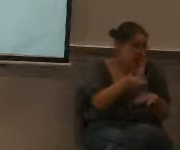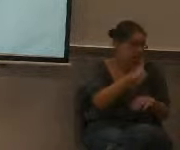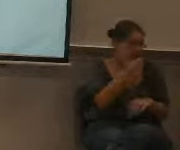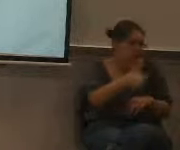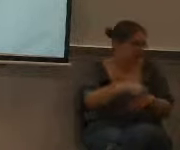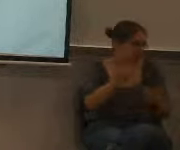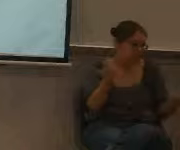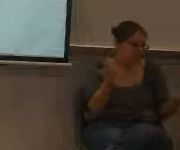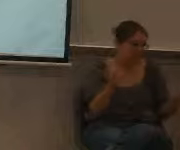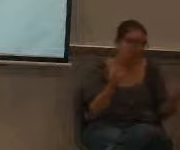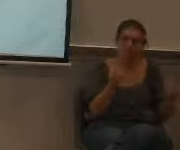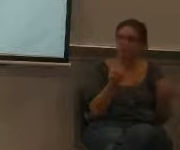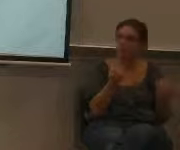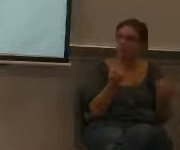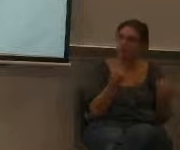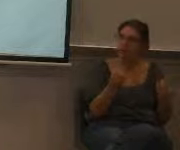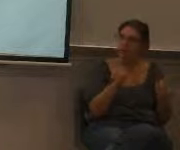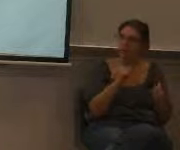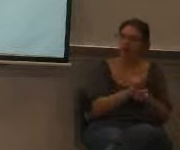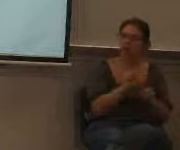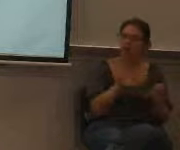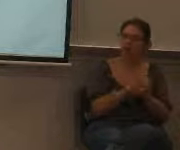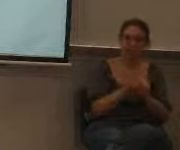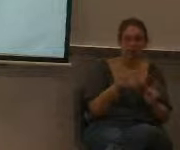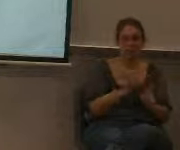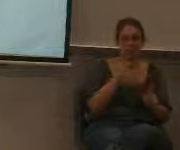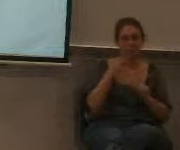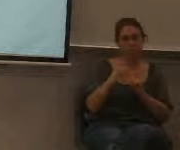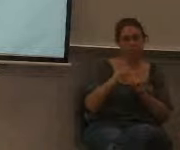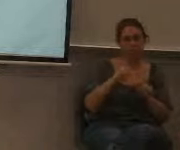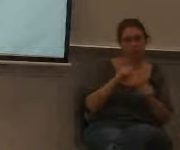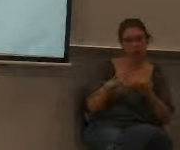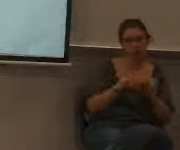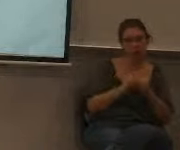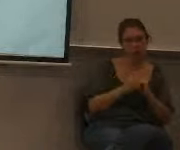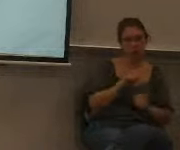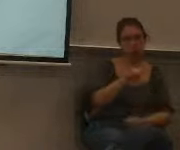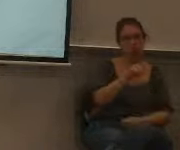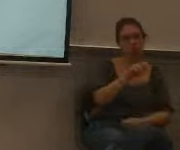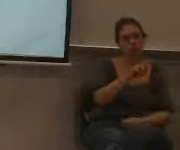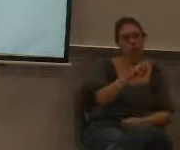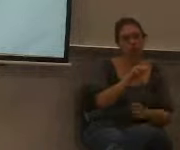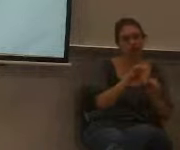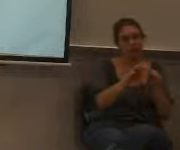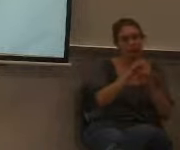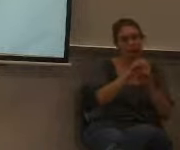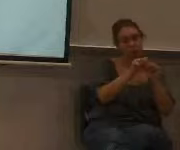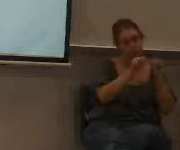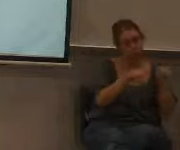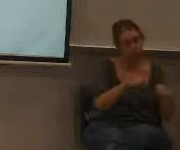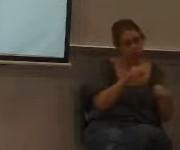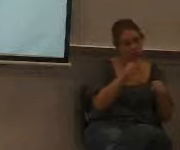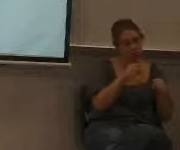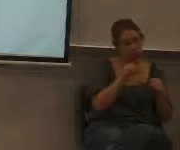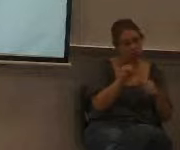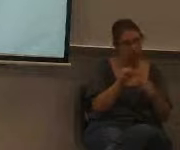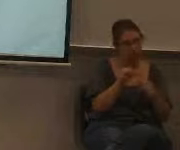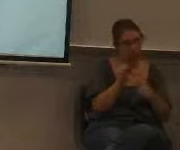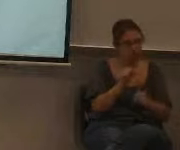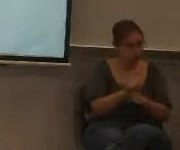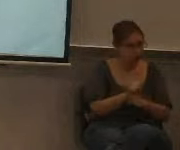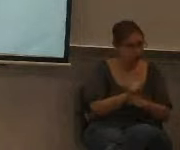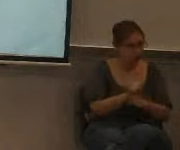times. So it's a change in our view of how stream ecosystems work and what drives it. That